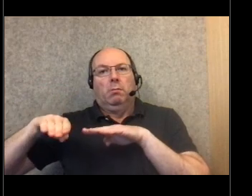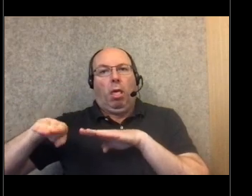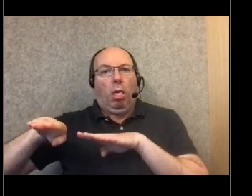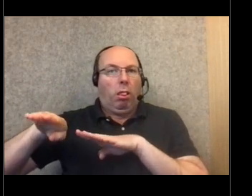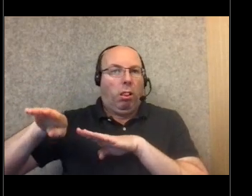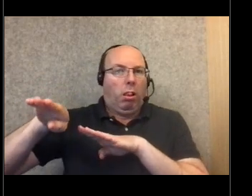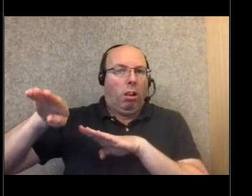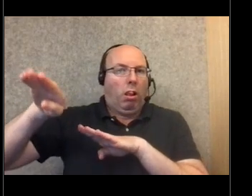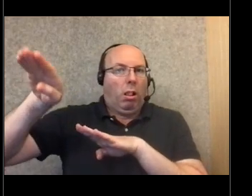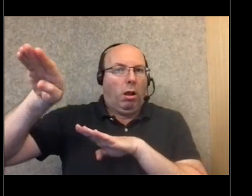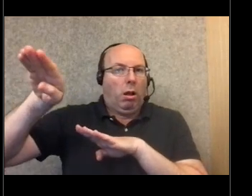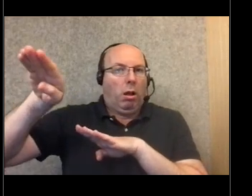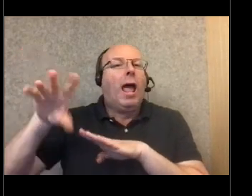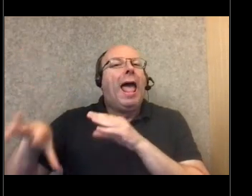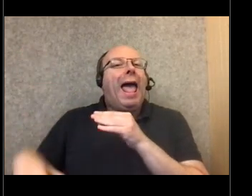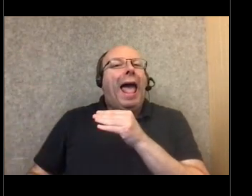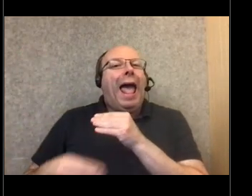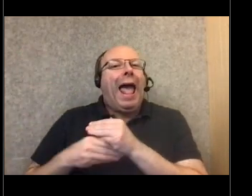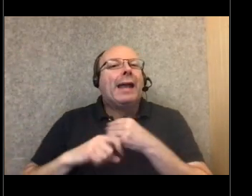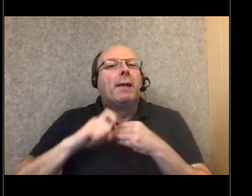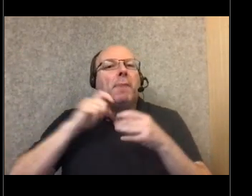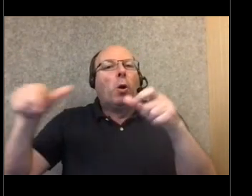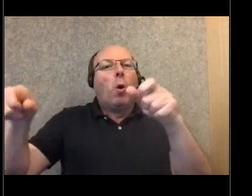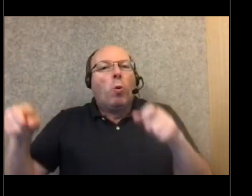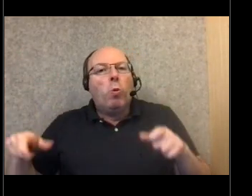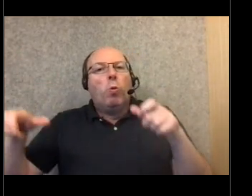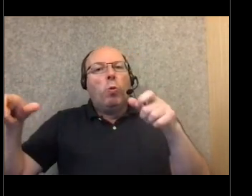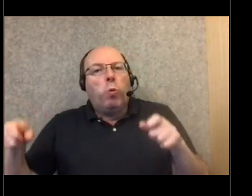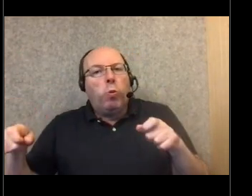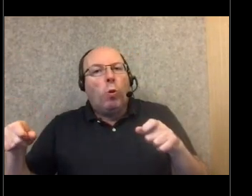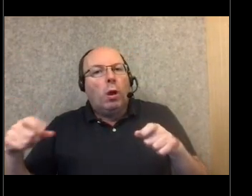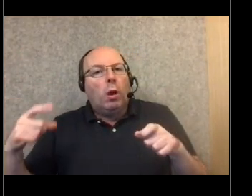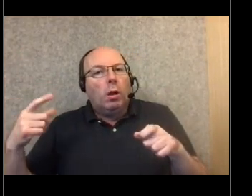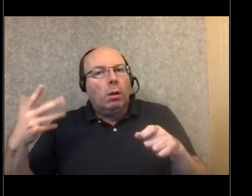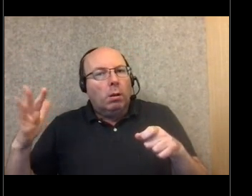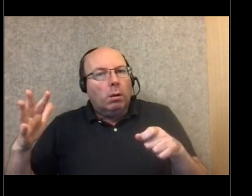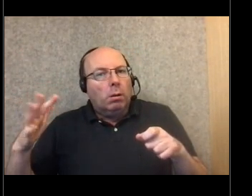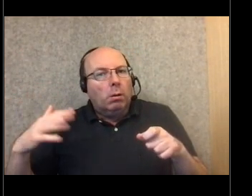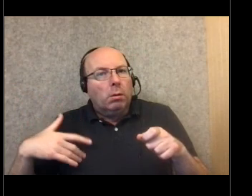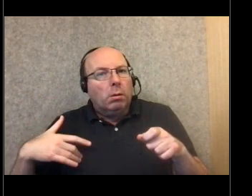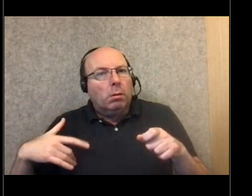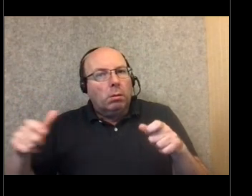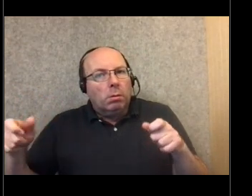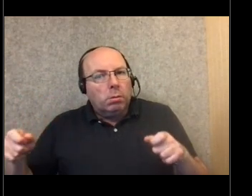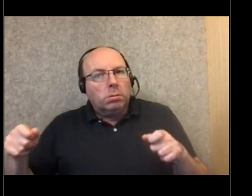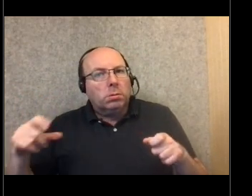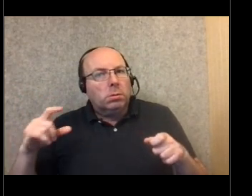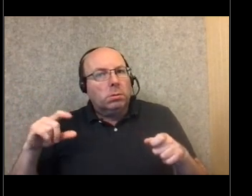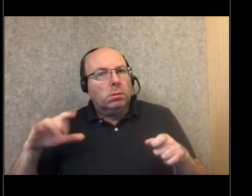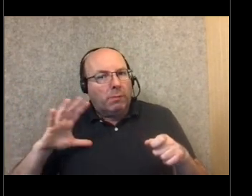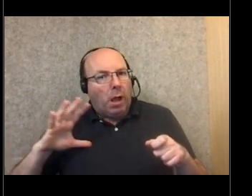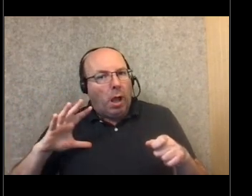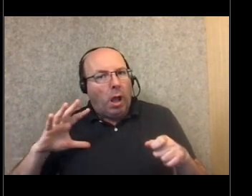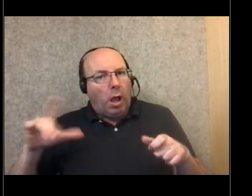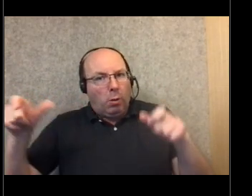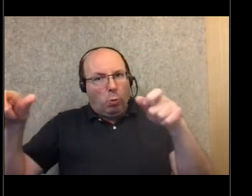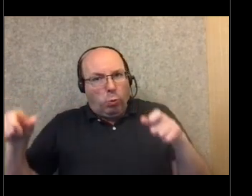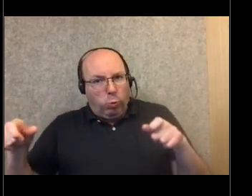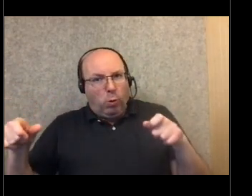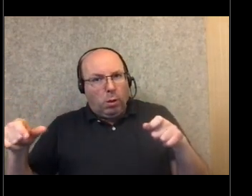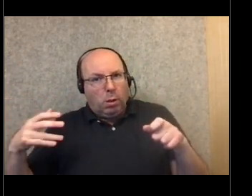or will I need to add a middle handrail? If the sidewalk is part of an accessible